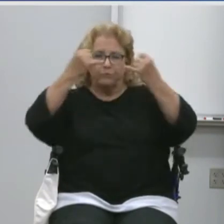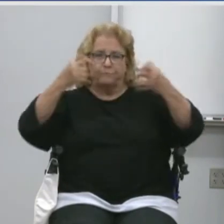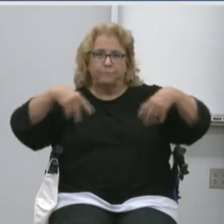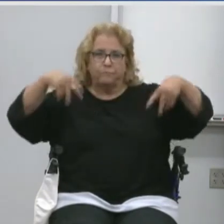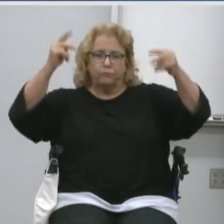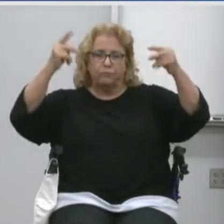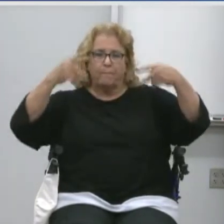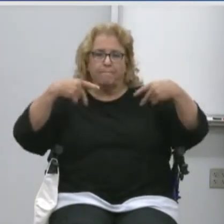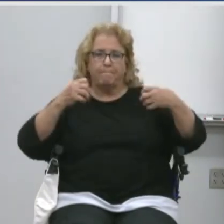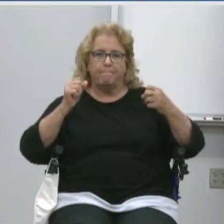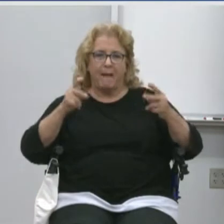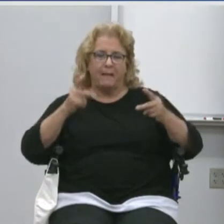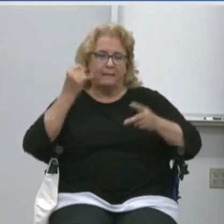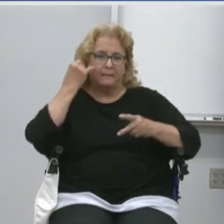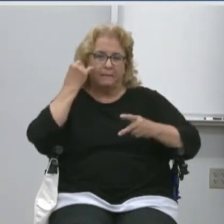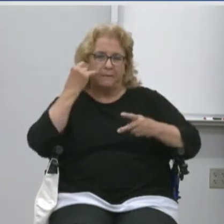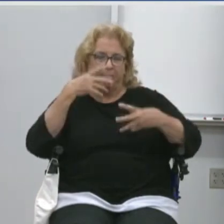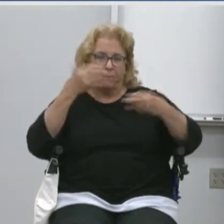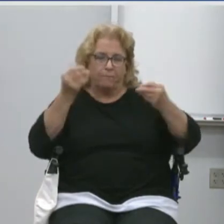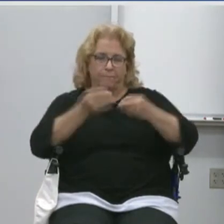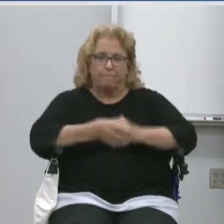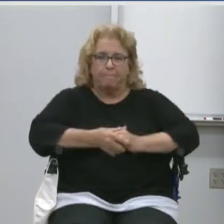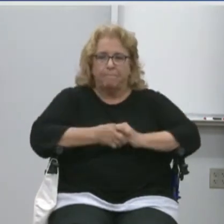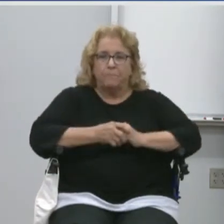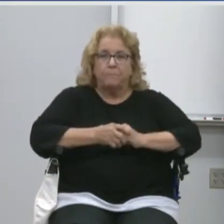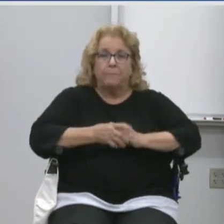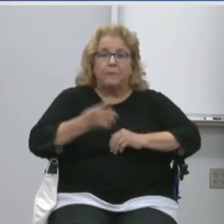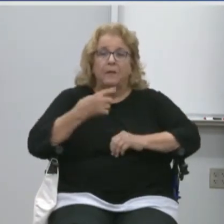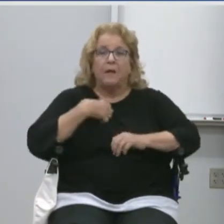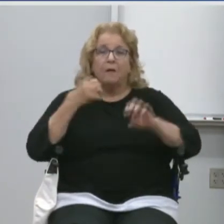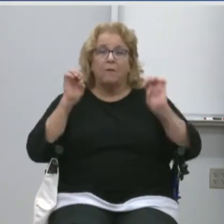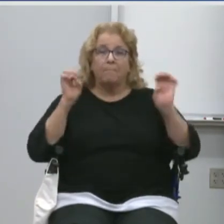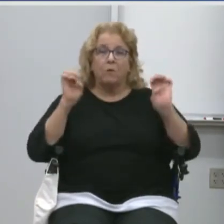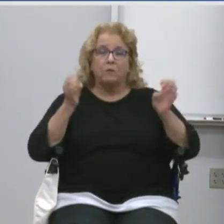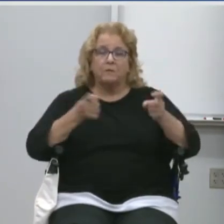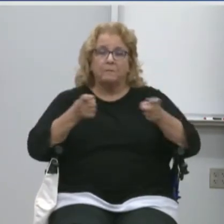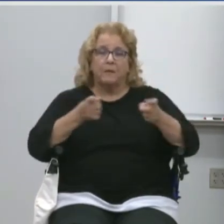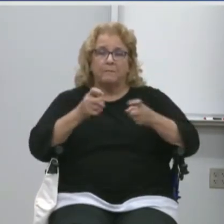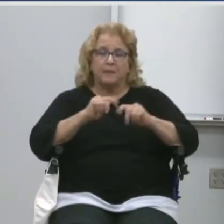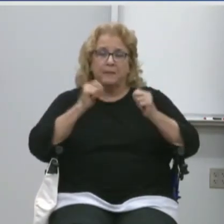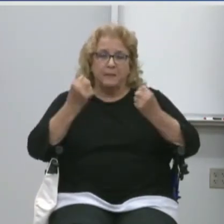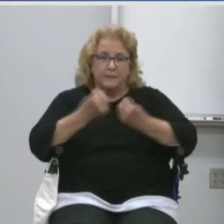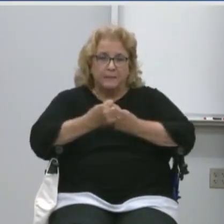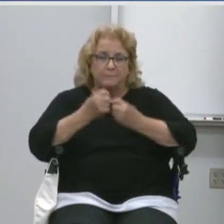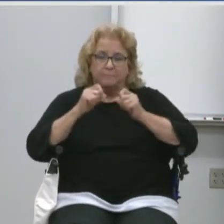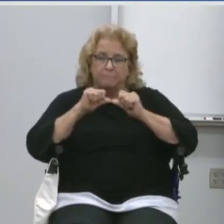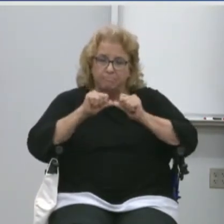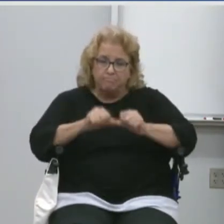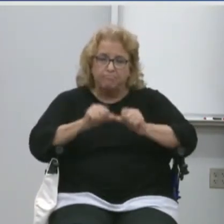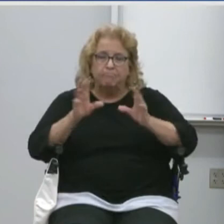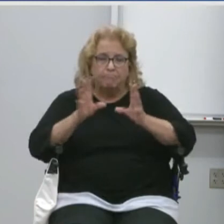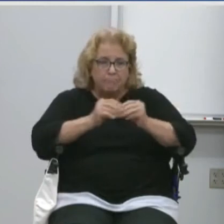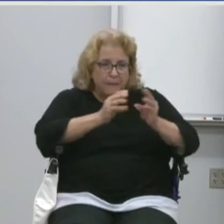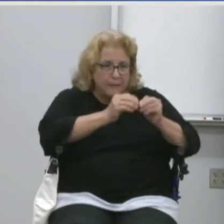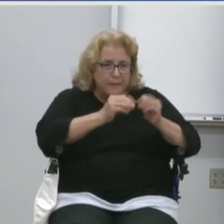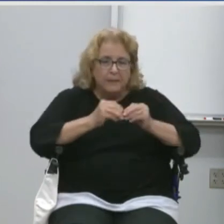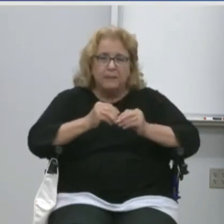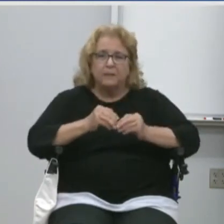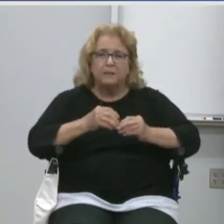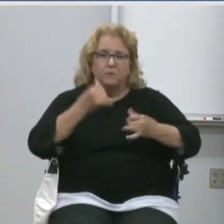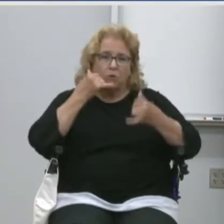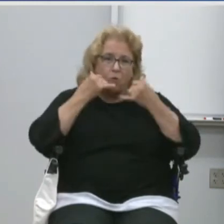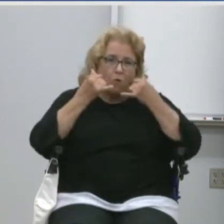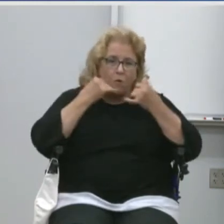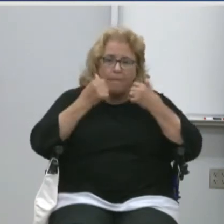on as soon as possible. Our emergency management team continues to participate in meetings and conference calls